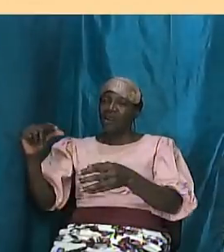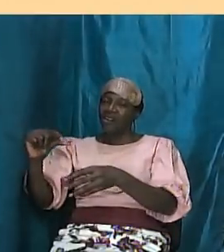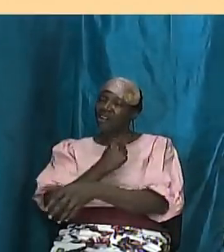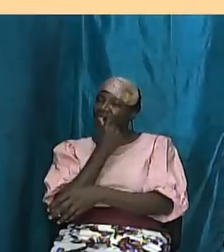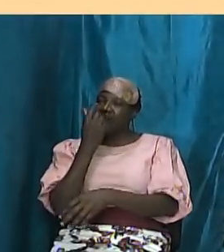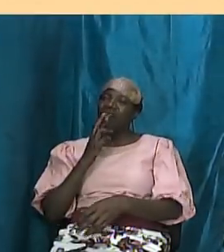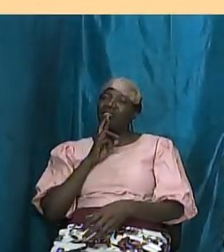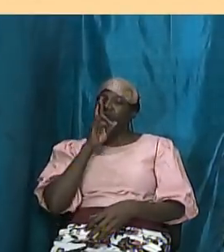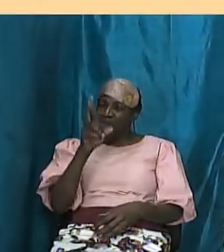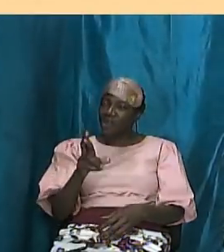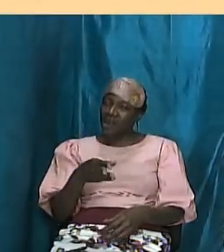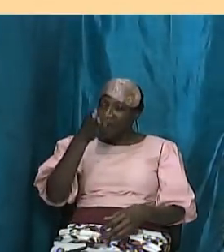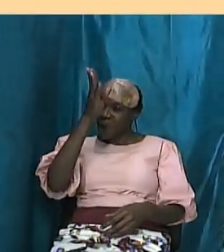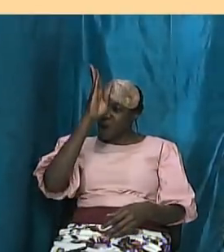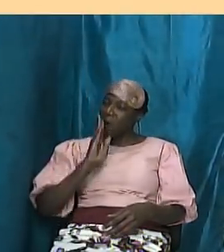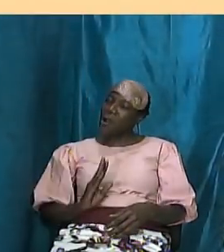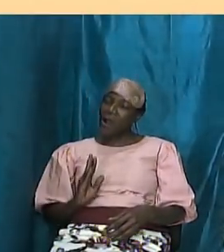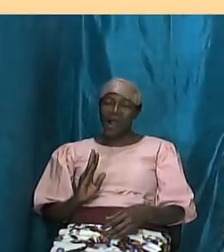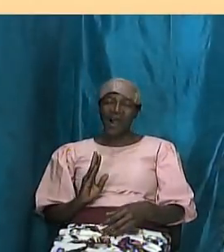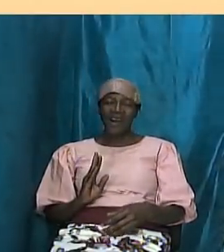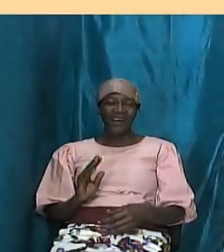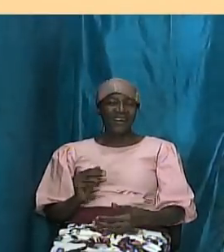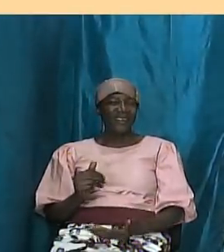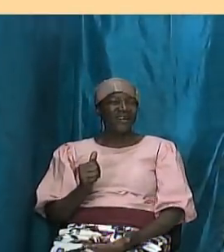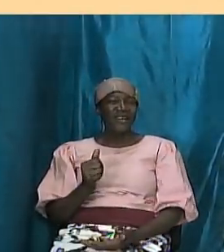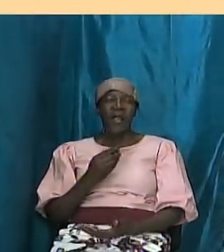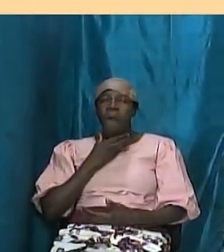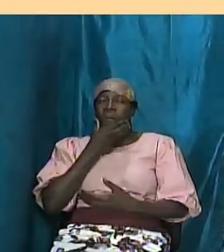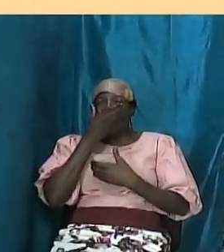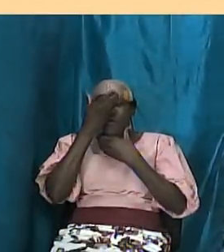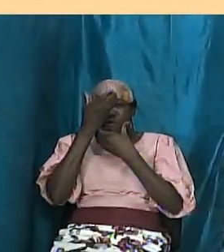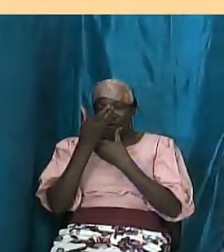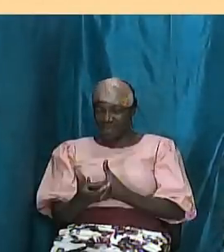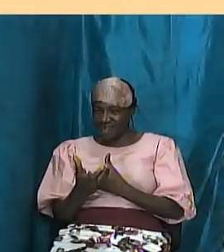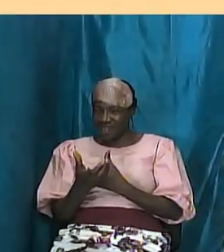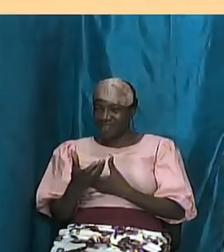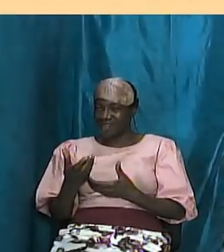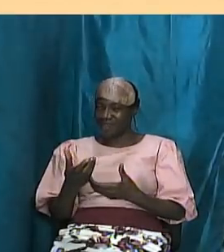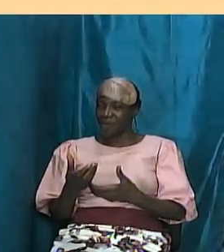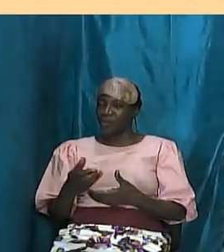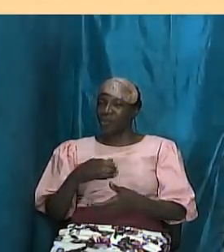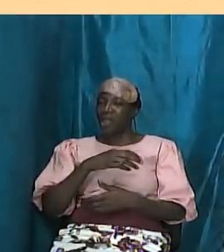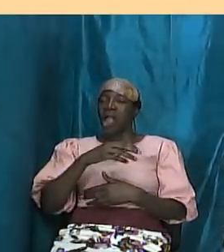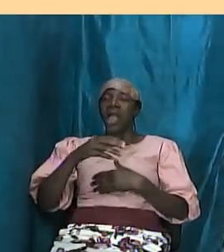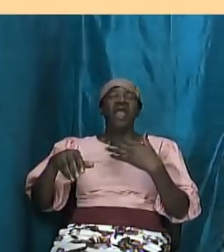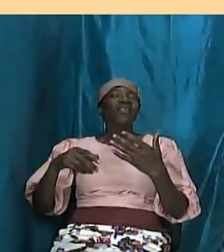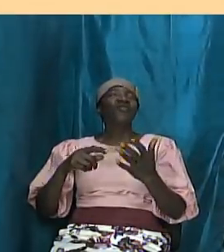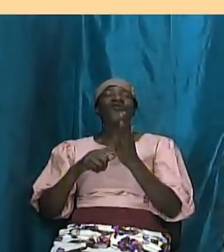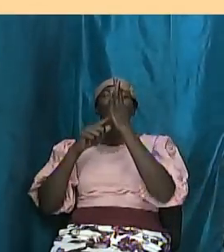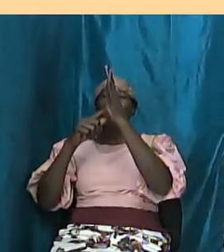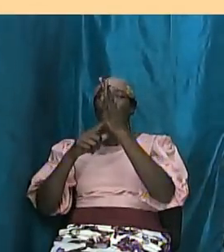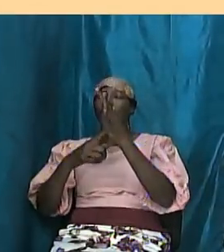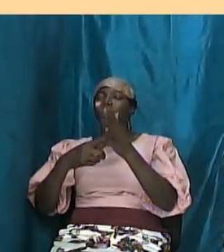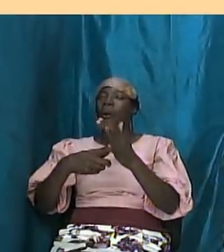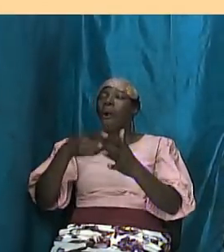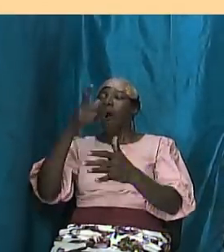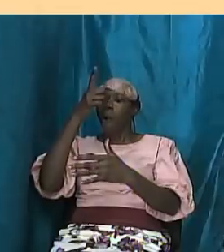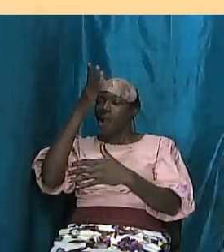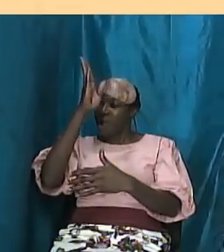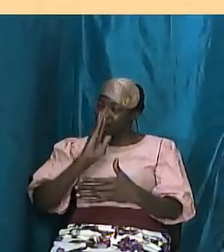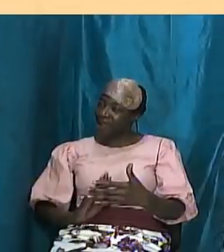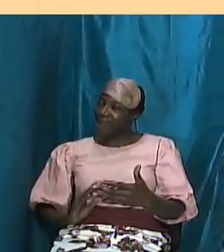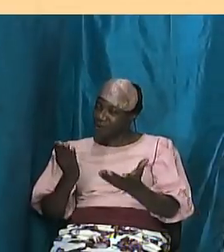is God inspired. It outlined correctly all that God wanted us to know about creation and